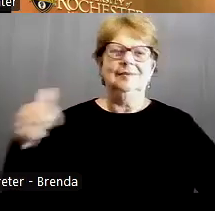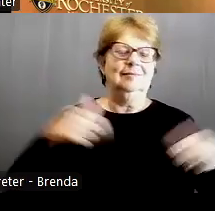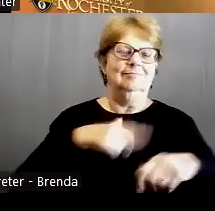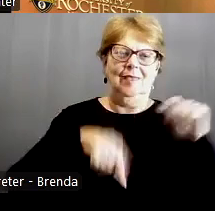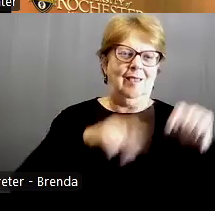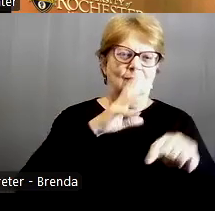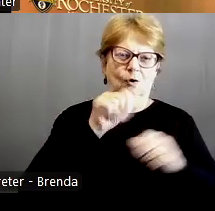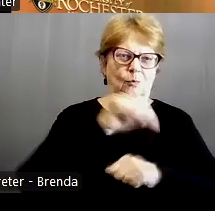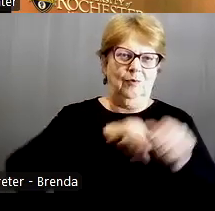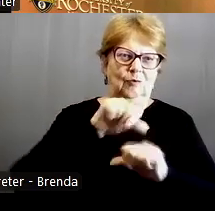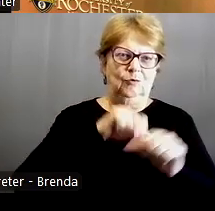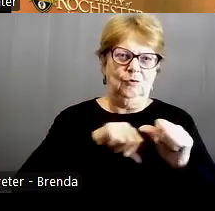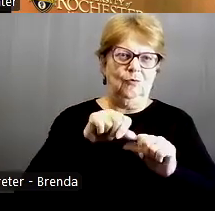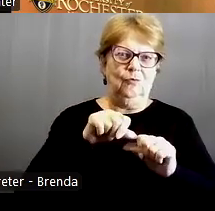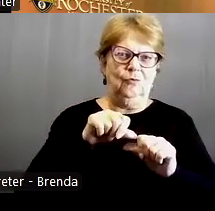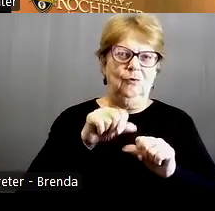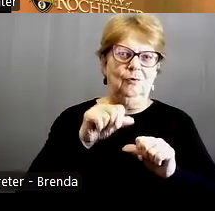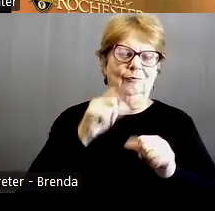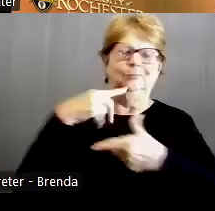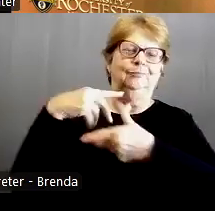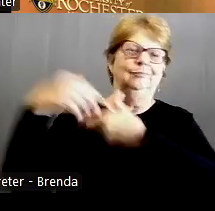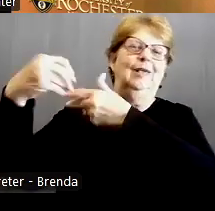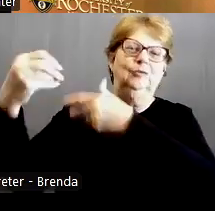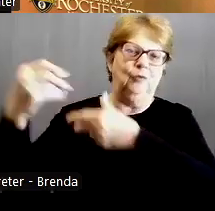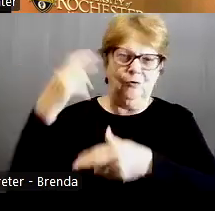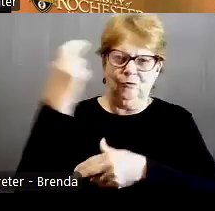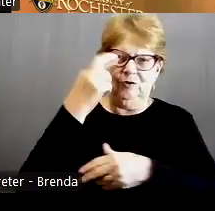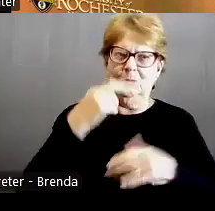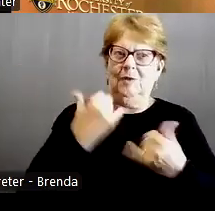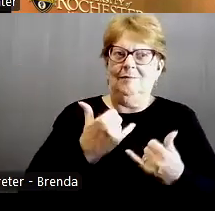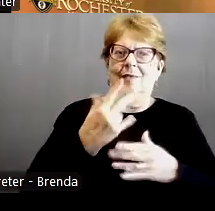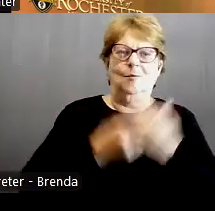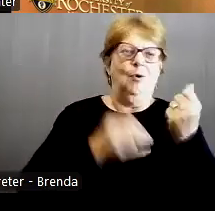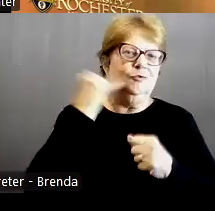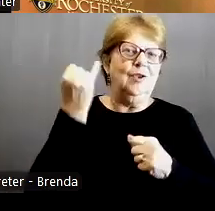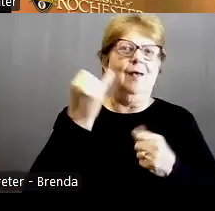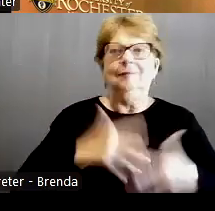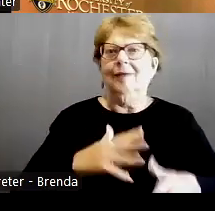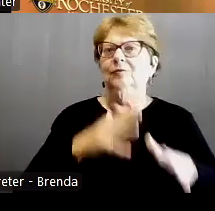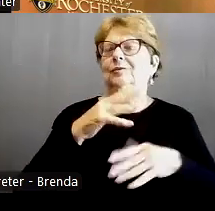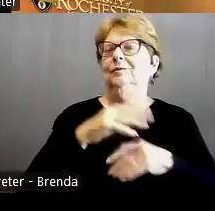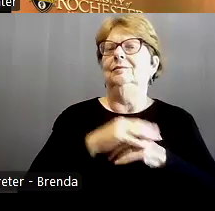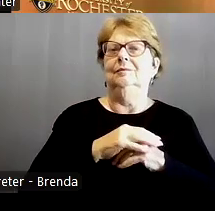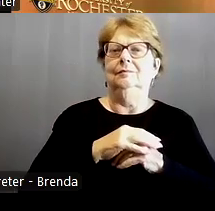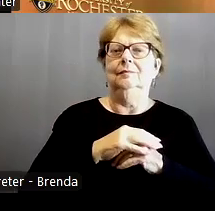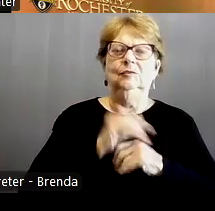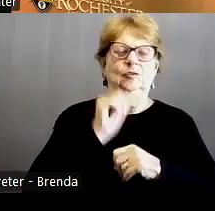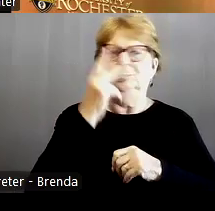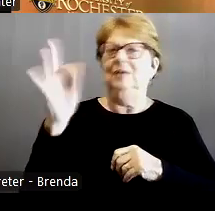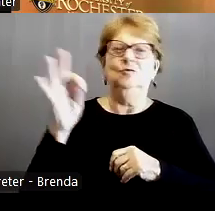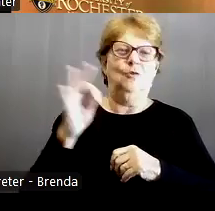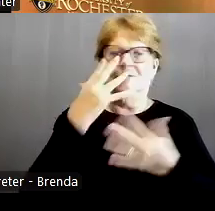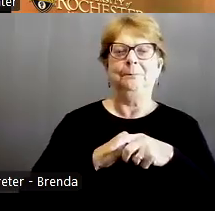for external reasons. But now they're both jealous and anxious and insecure. She's all pissed off and sad